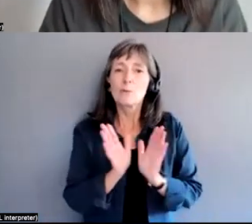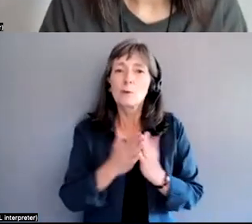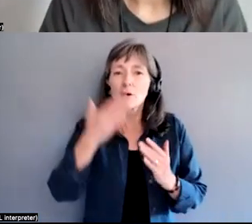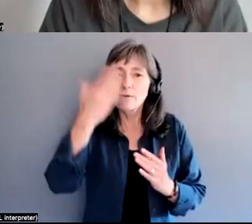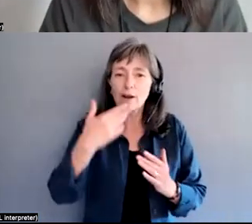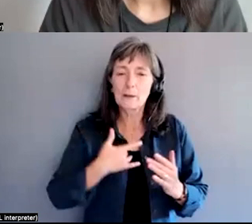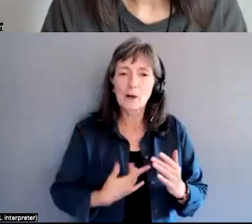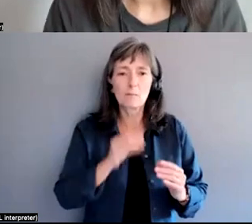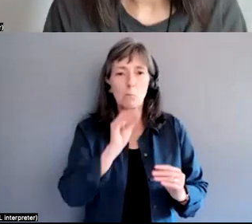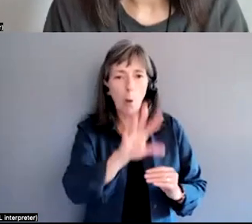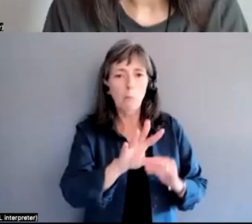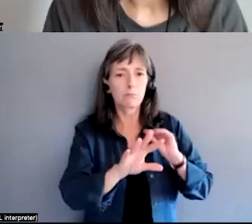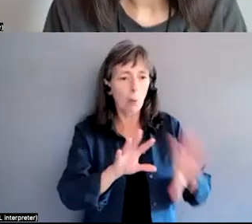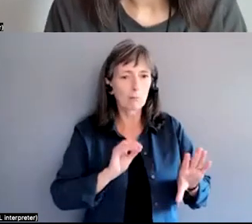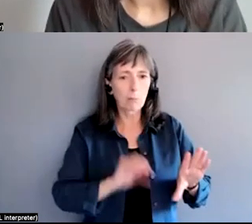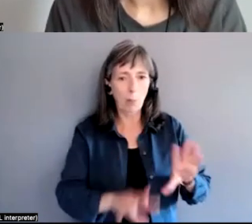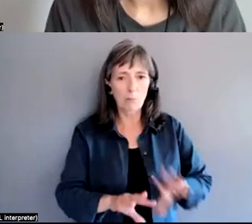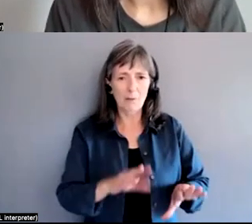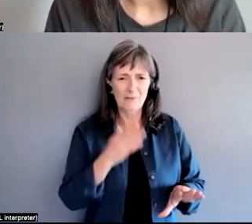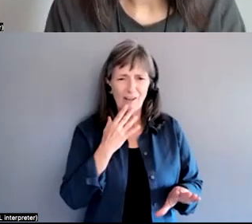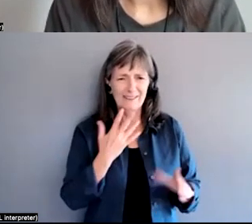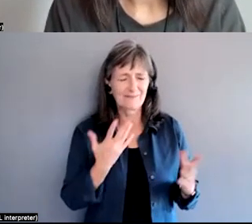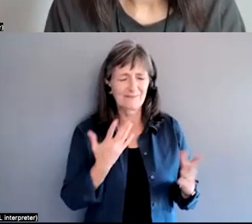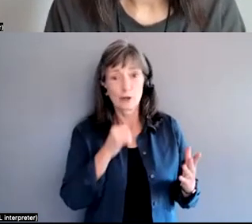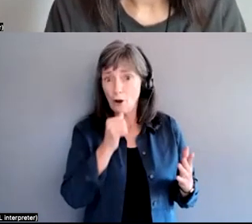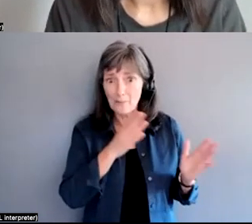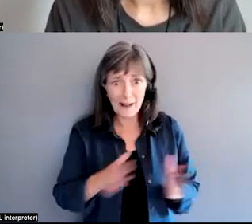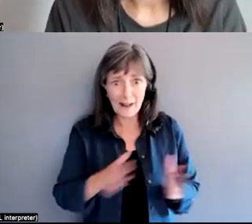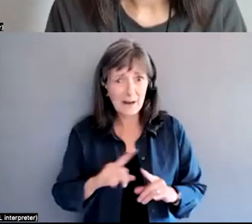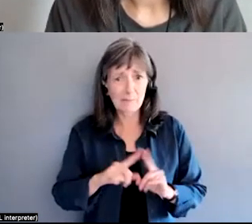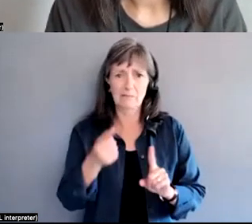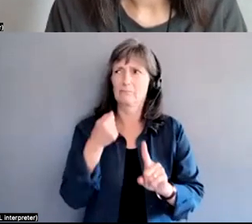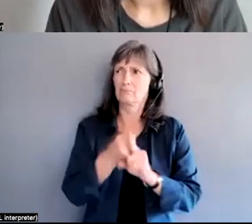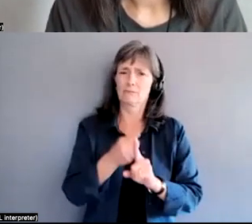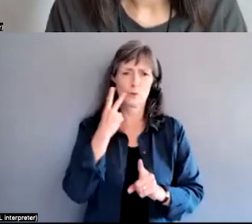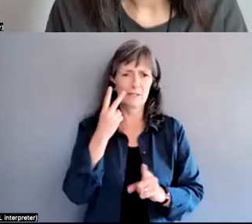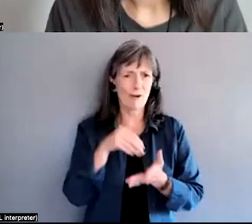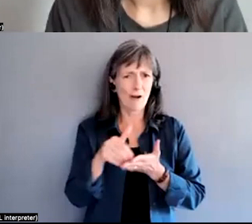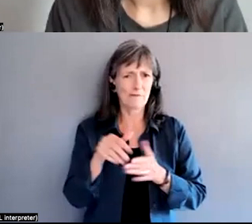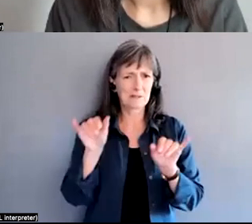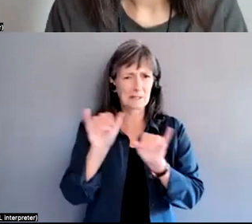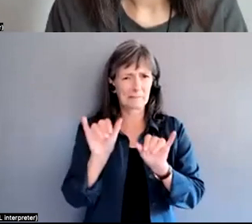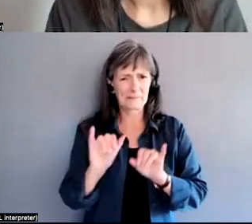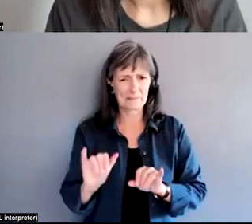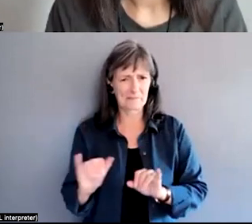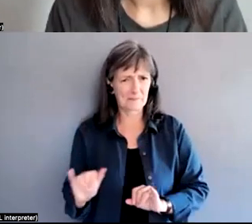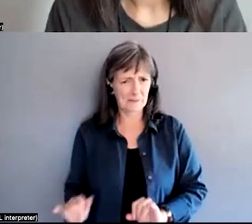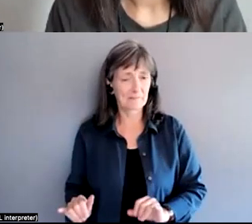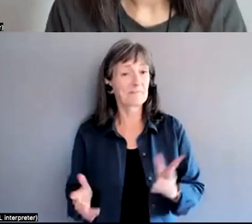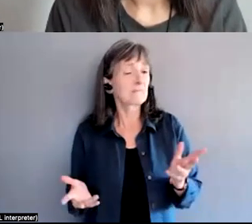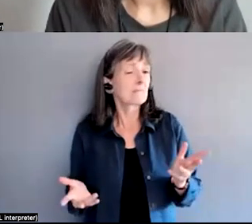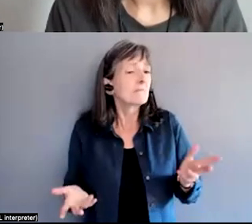something that is planned. It just sort of happens. But I wonder if there are any recent design trends that